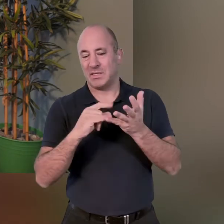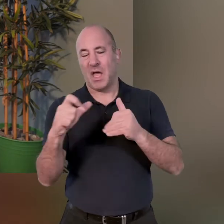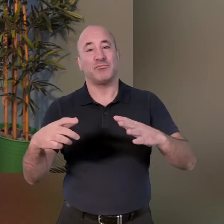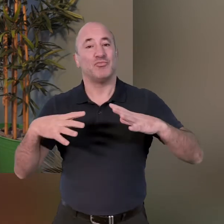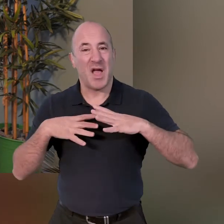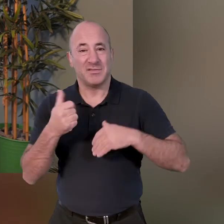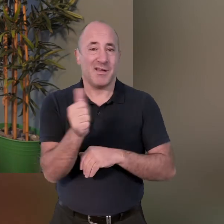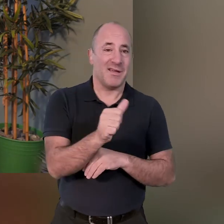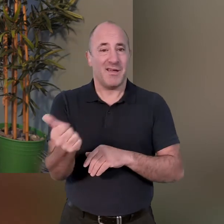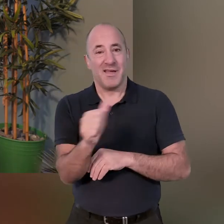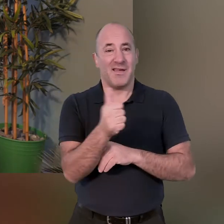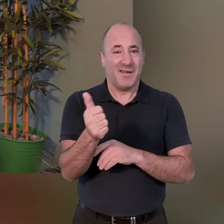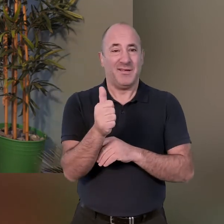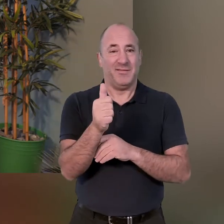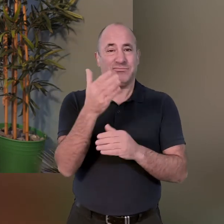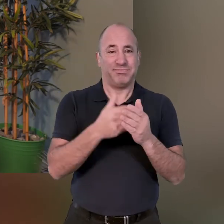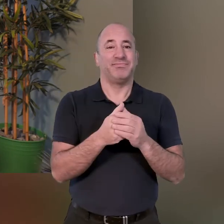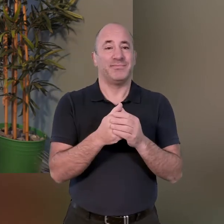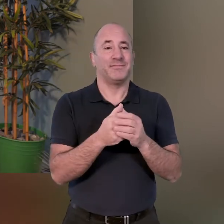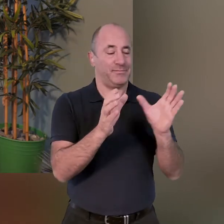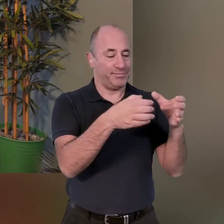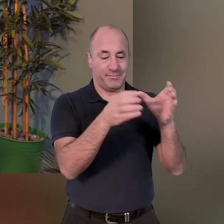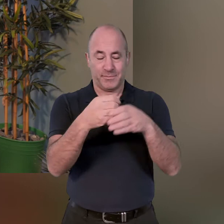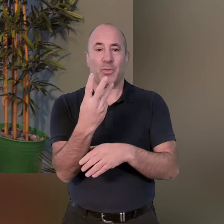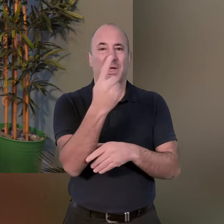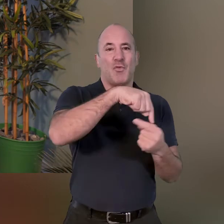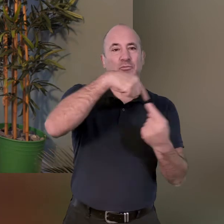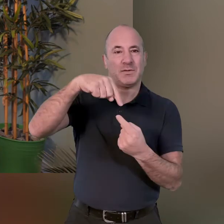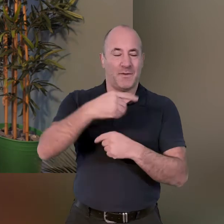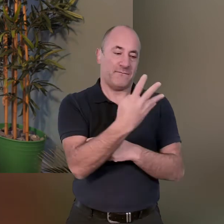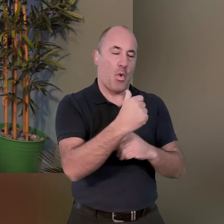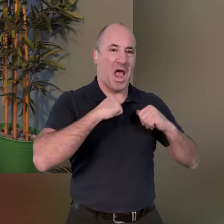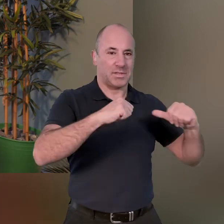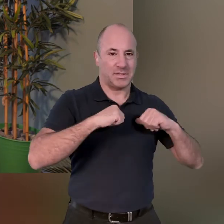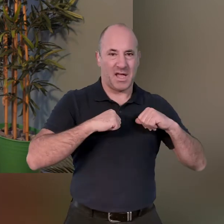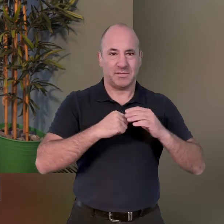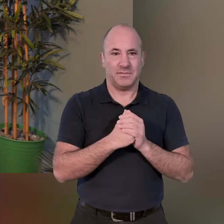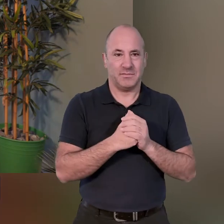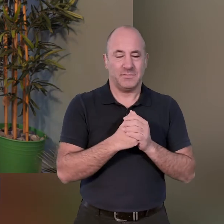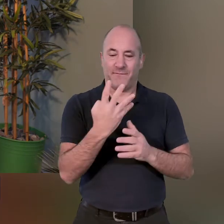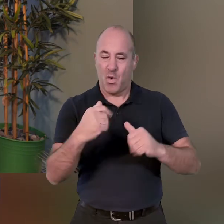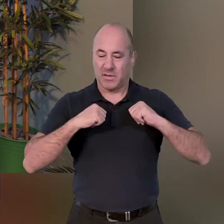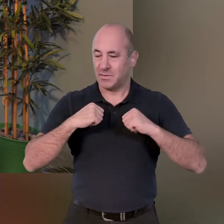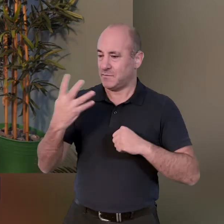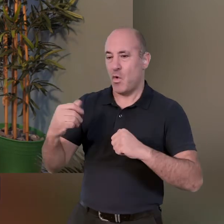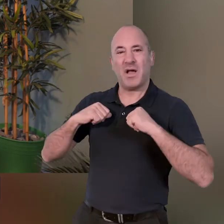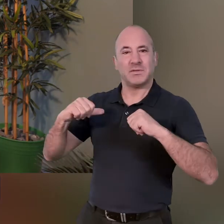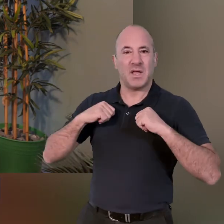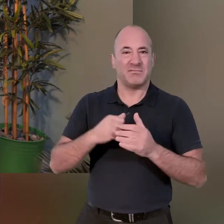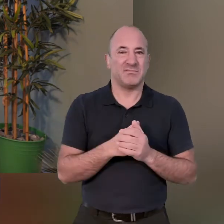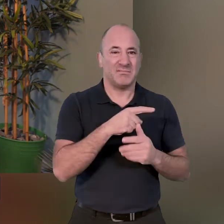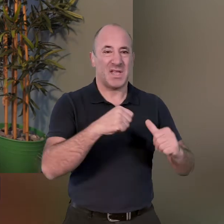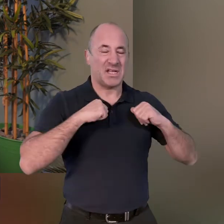seconds rest. That was split down into 3 rounds of 4 exercises. So it was exercise 1